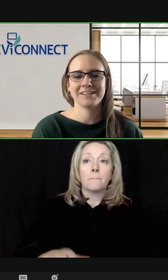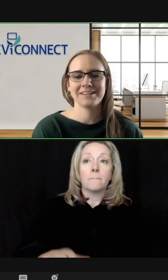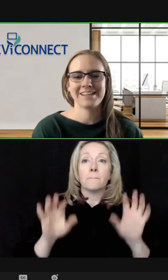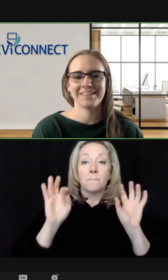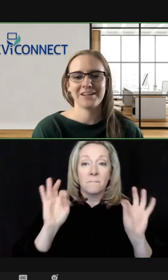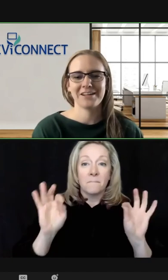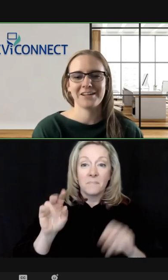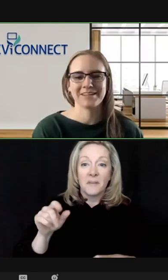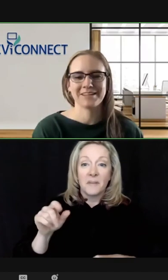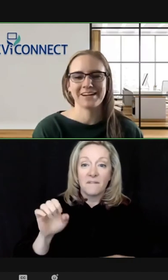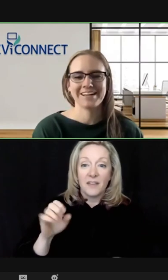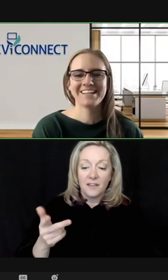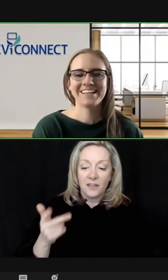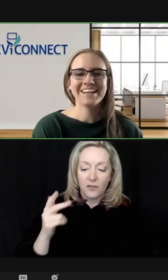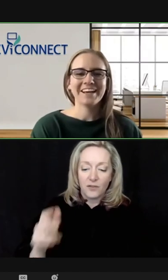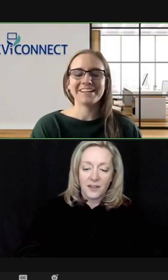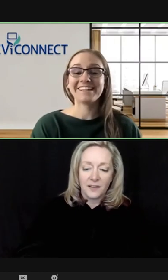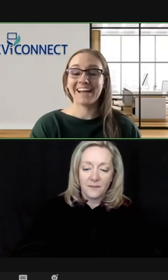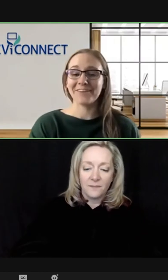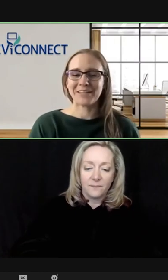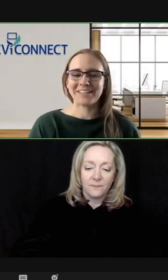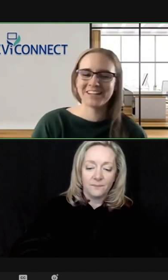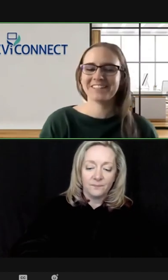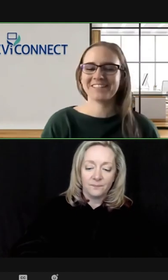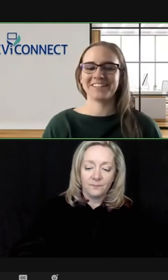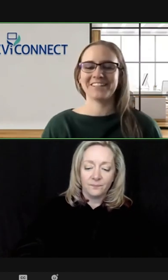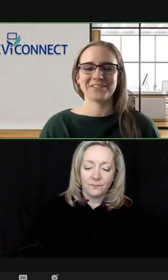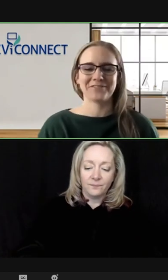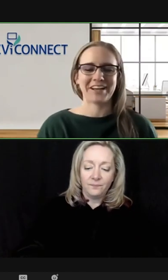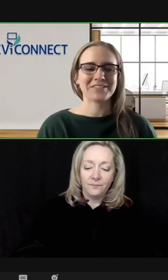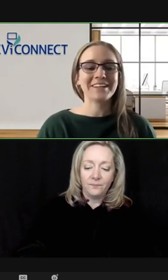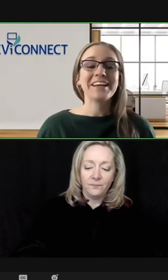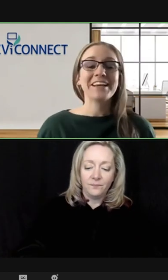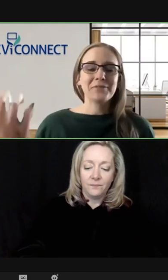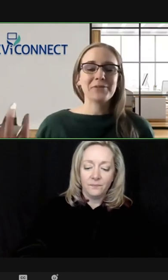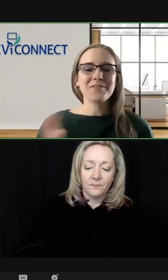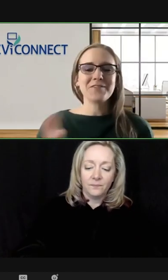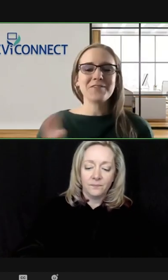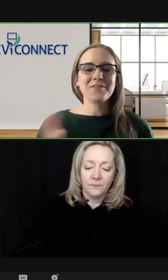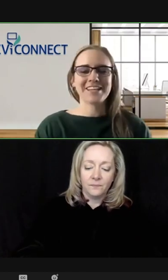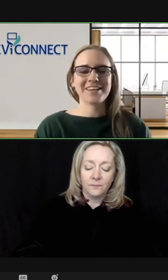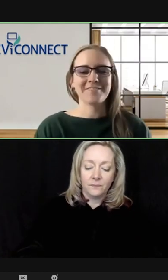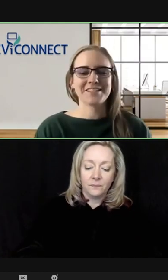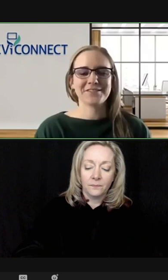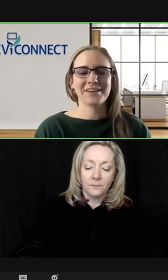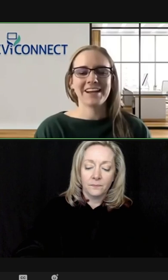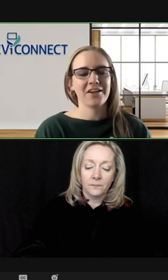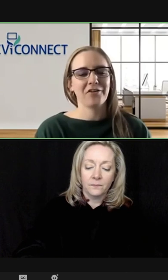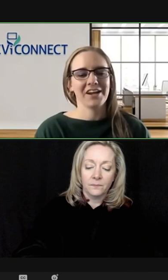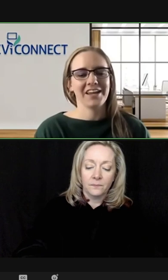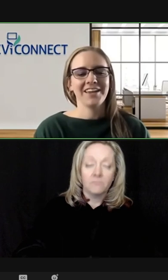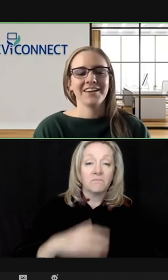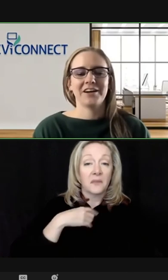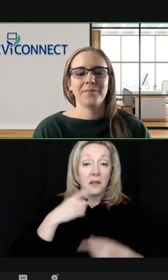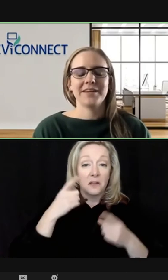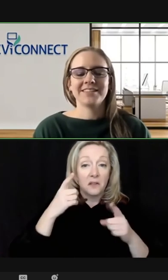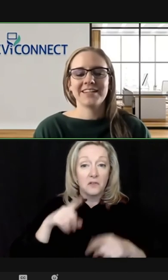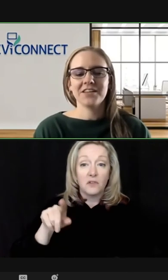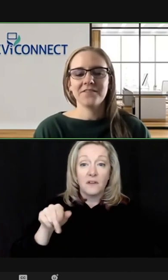Excellent. So I clicked that a little bit soon. Sorry, guys. I did not mean to click it so fast. But most of you guys were saying phase 3, and I